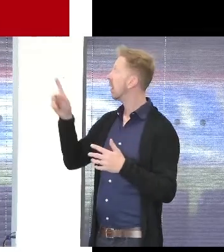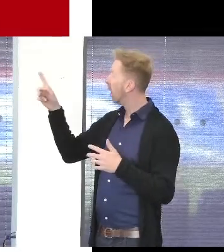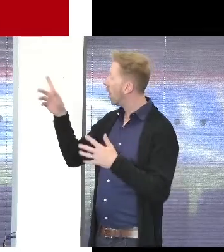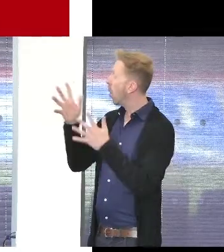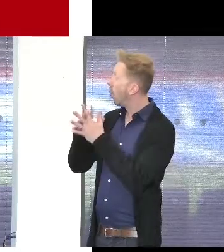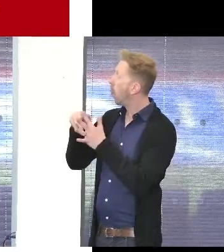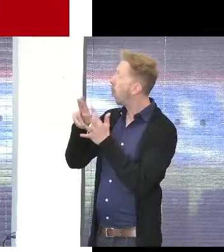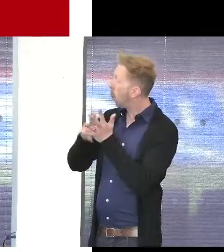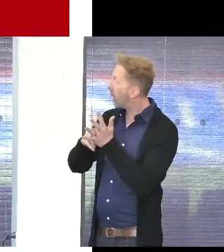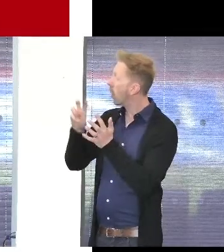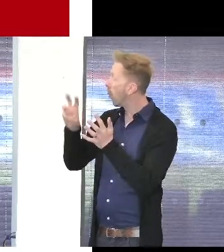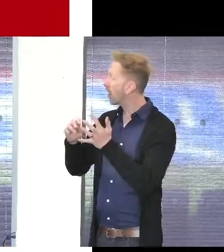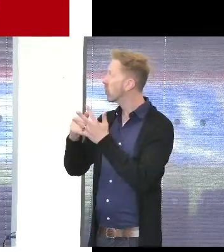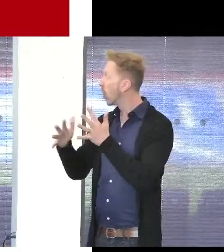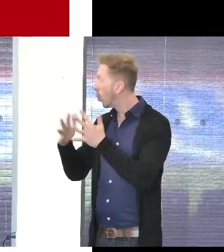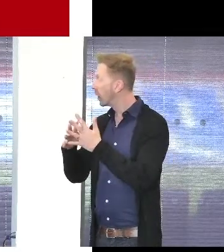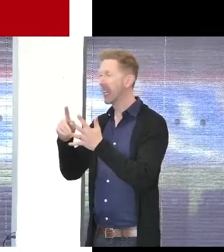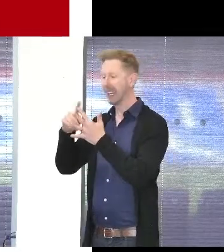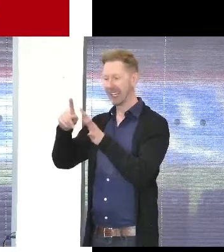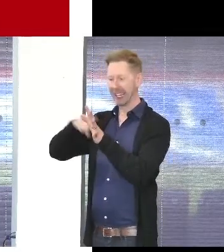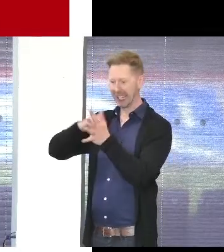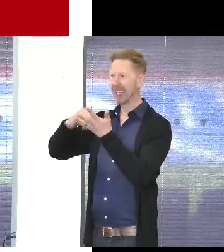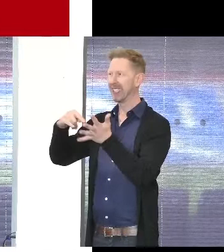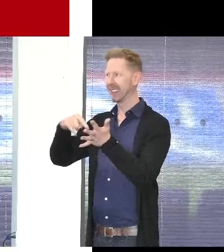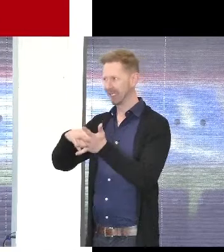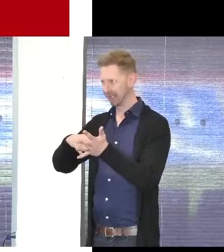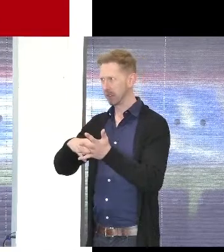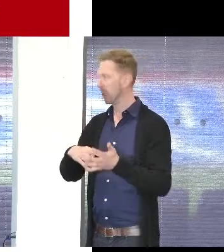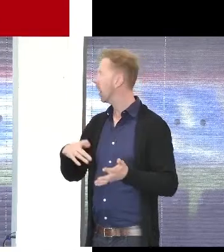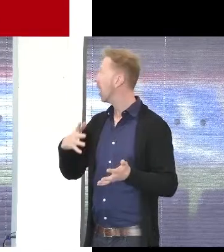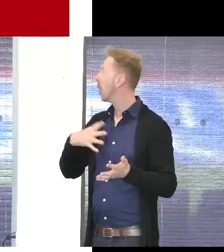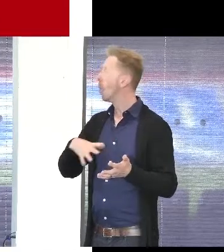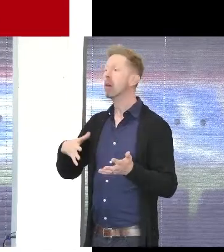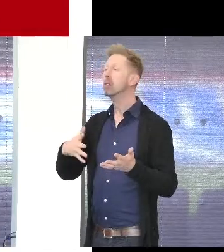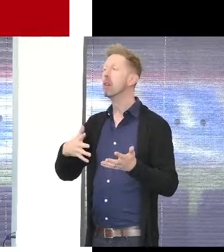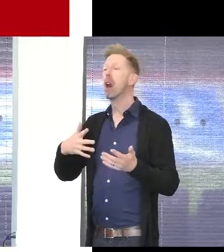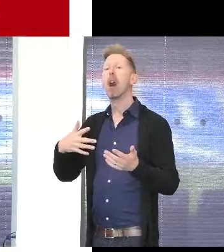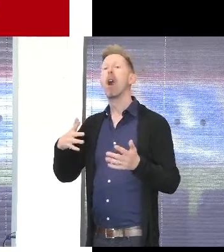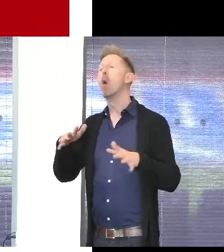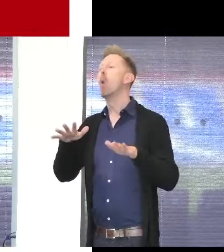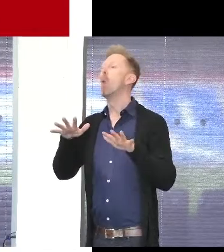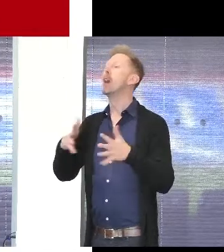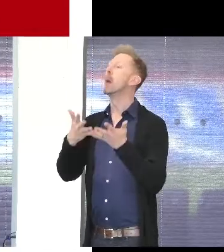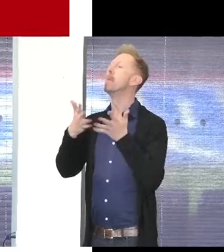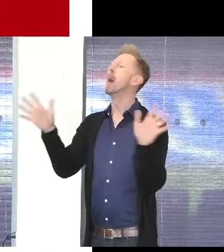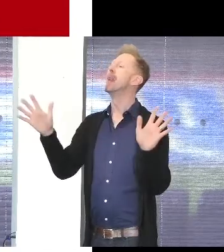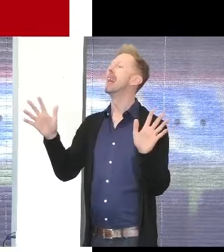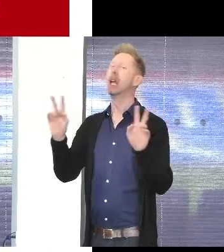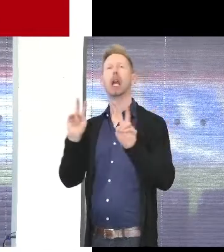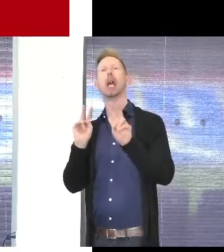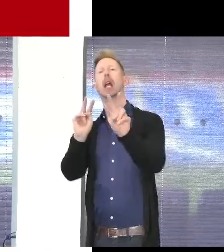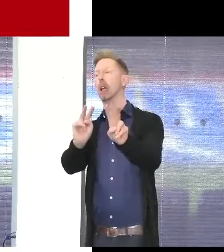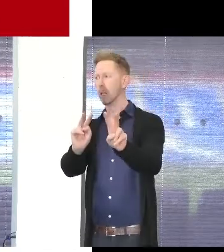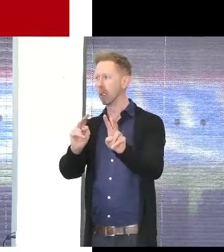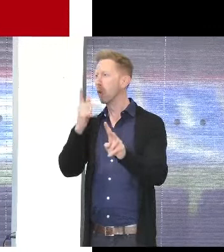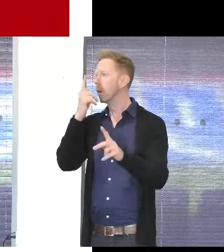Cymru and East. The aims are to increase diversity and representation in Welsh public life. When we say Welsh public life, that can be